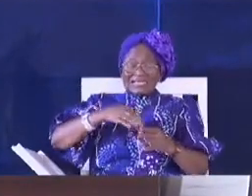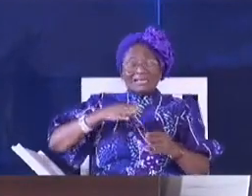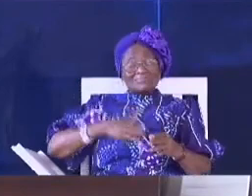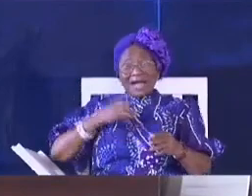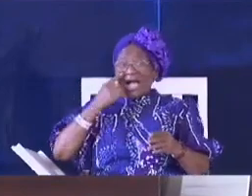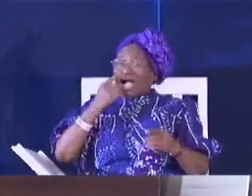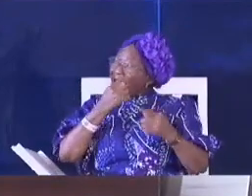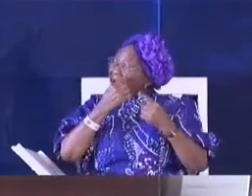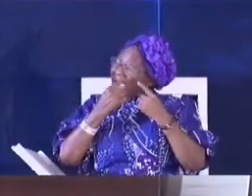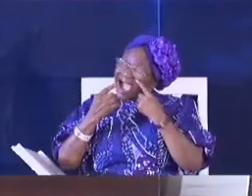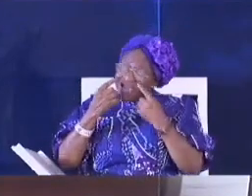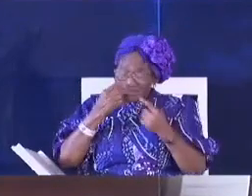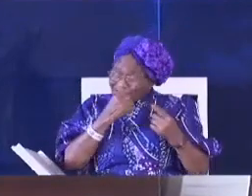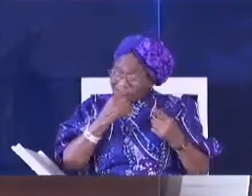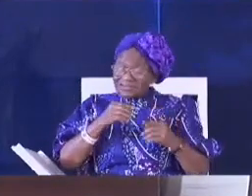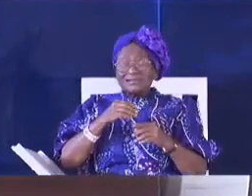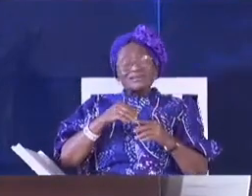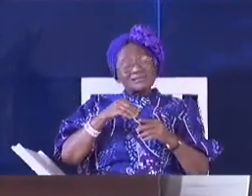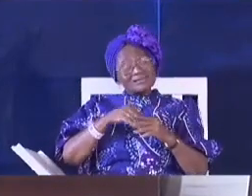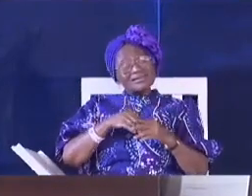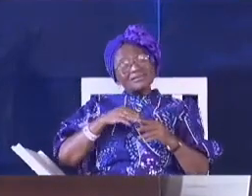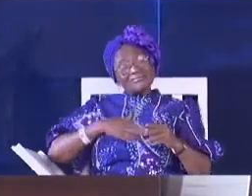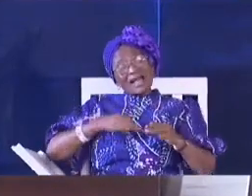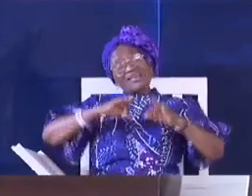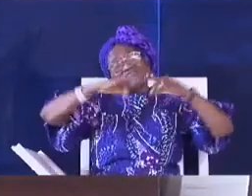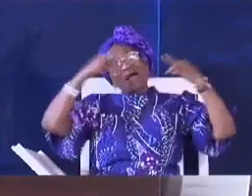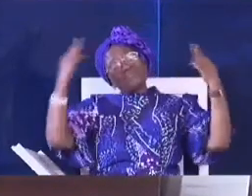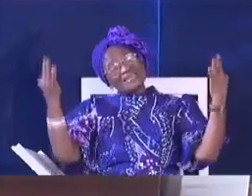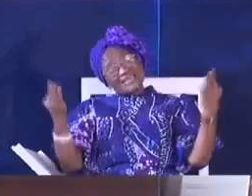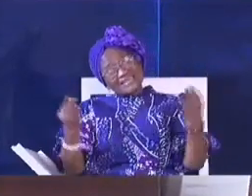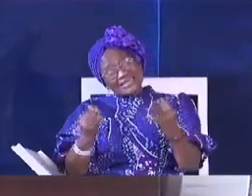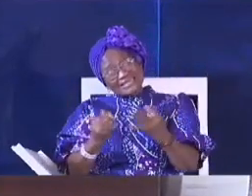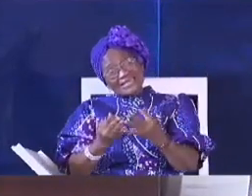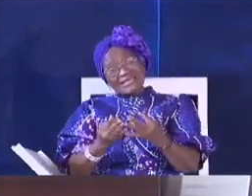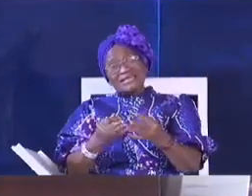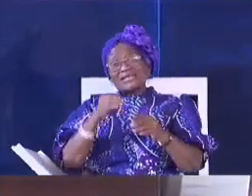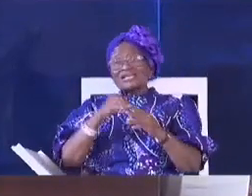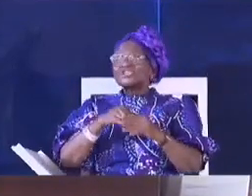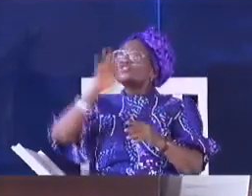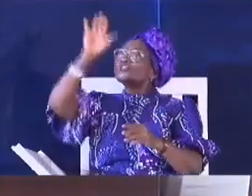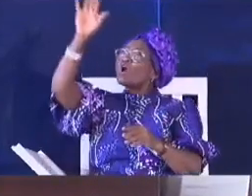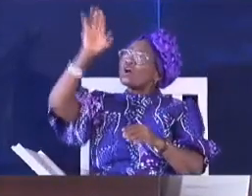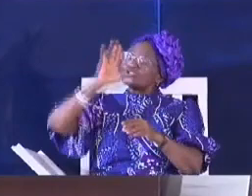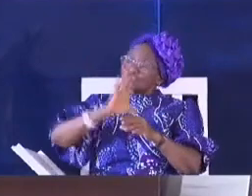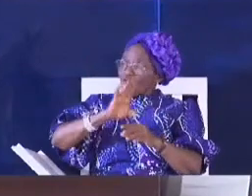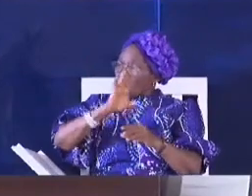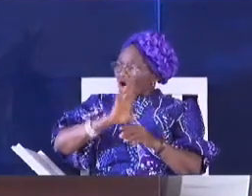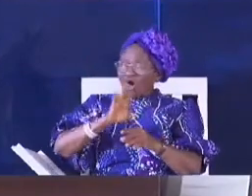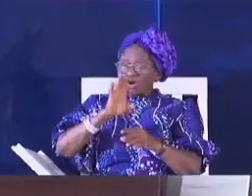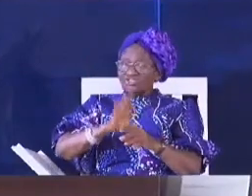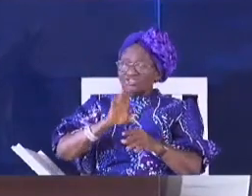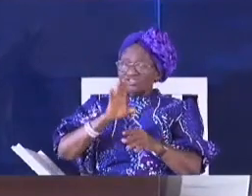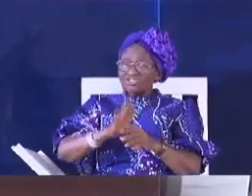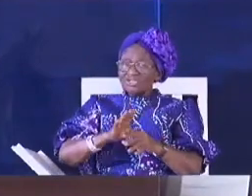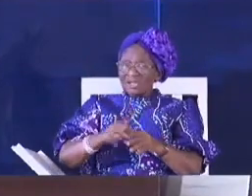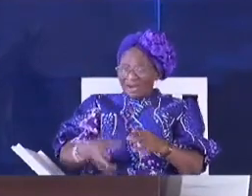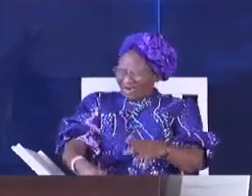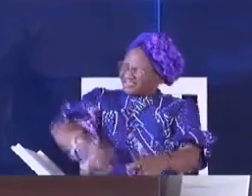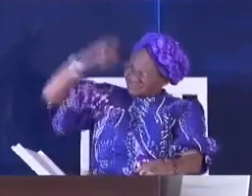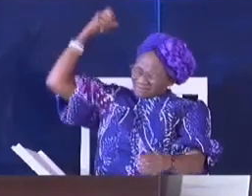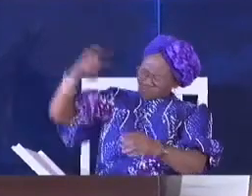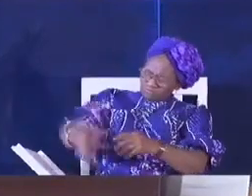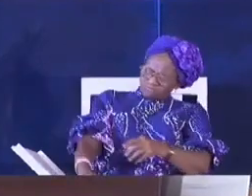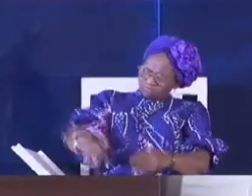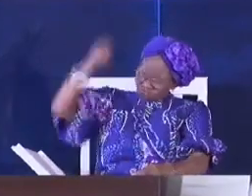work, in my family, in your church, be uprooted